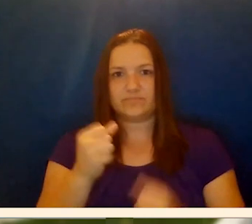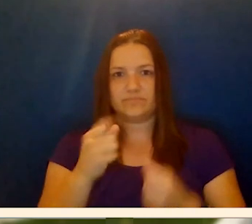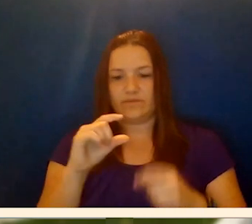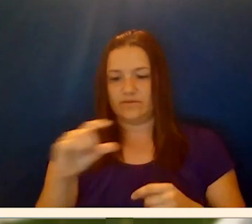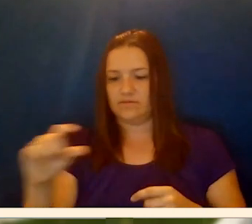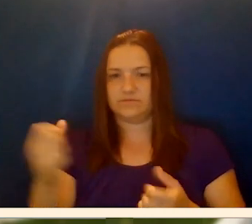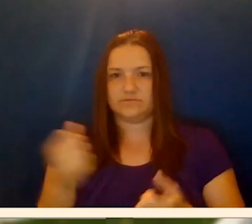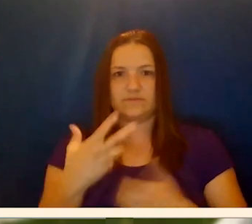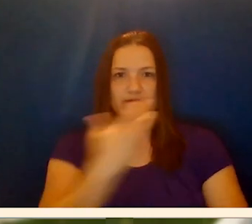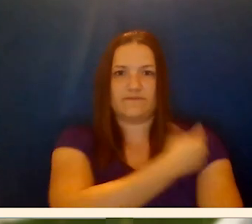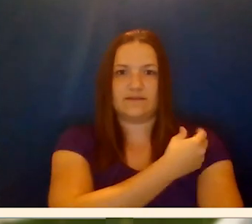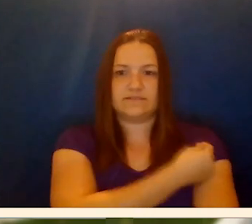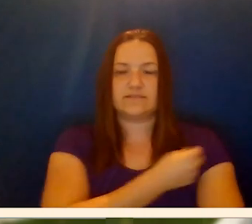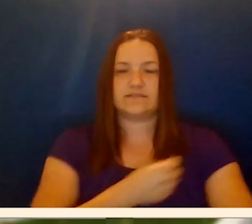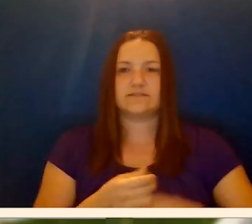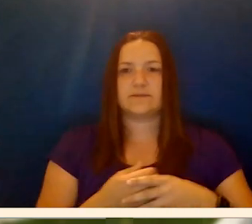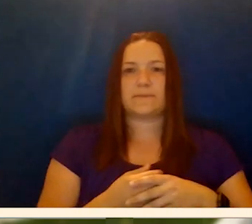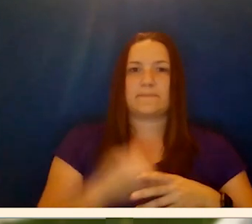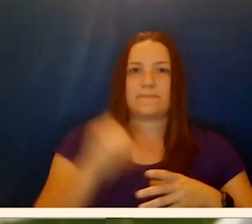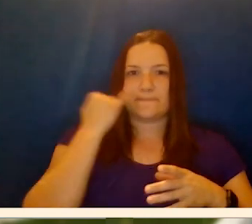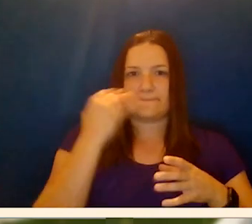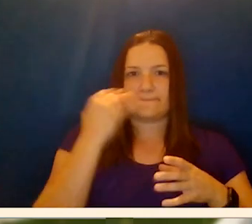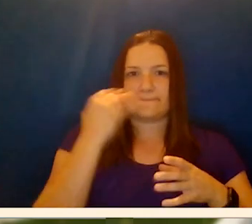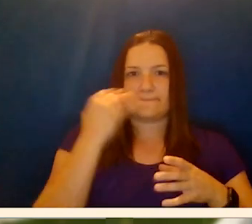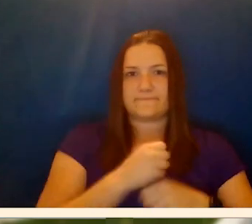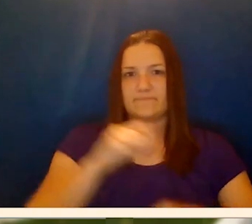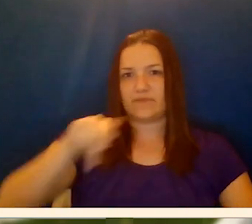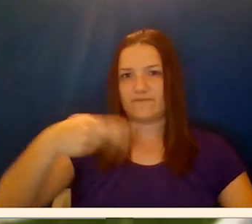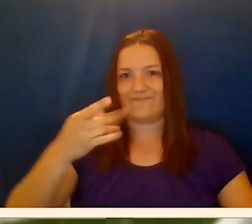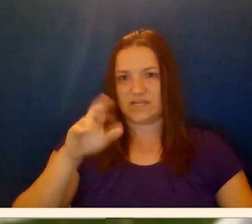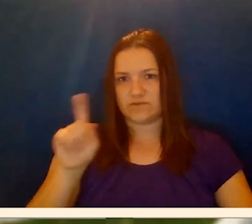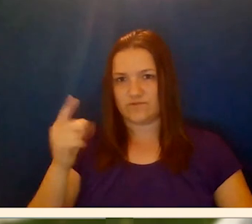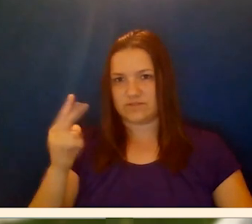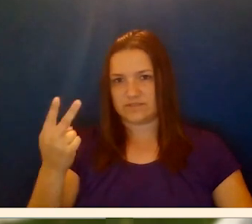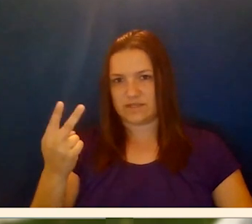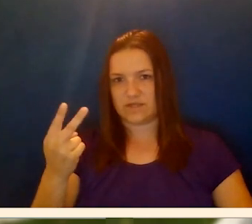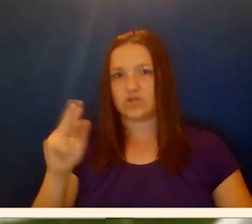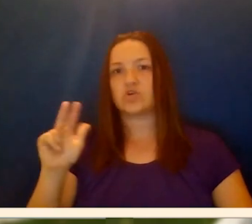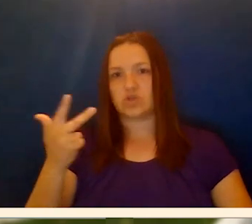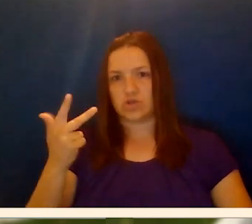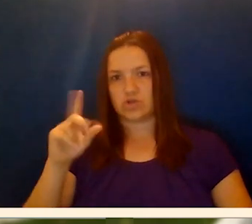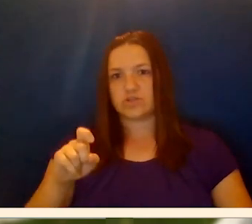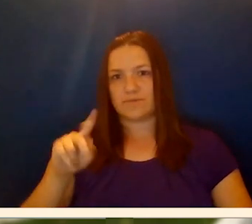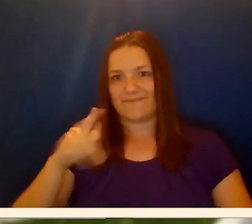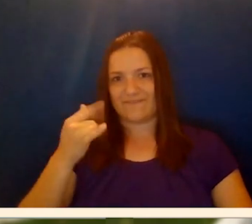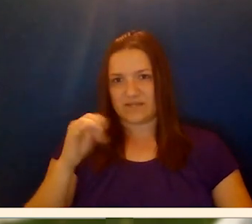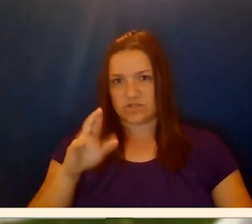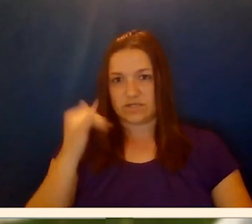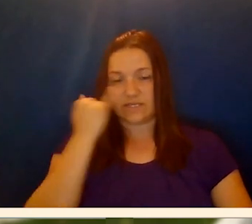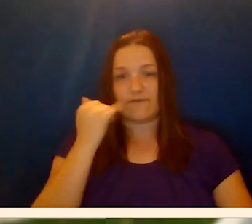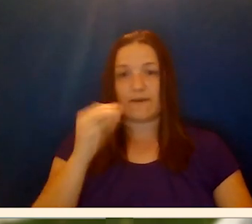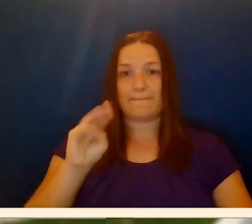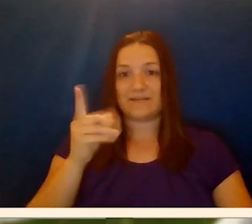If you got Pfizer, your first and second, your third should be Pfizer. If you got Moderna, first and second. Your third shot should be